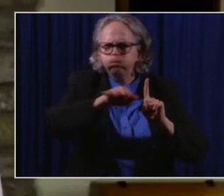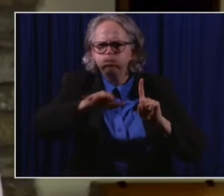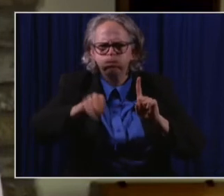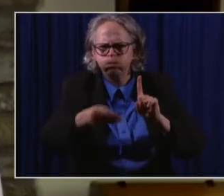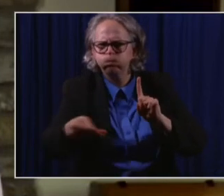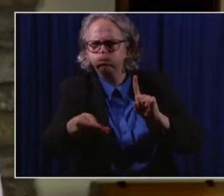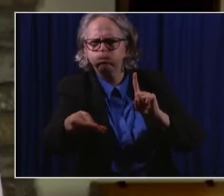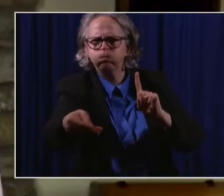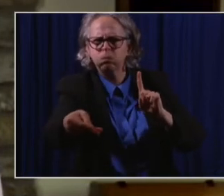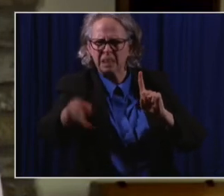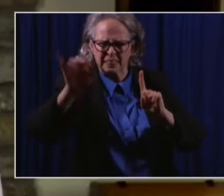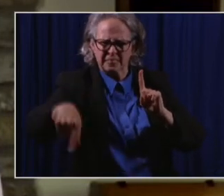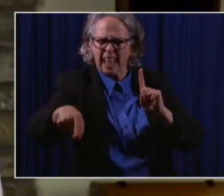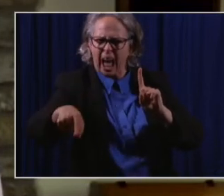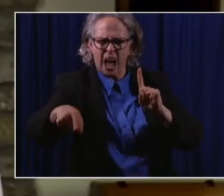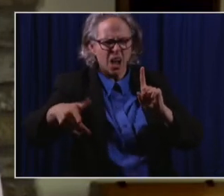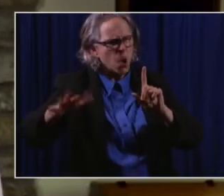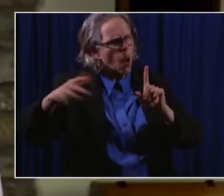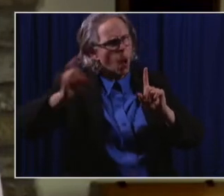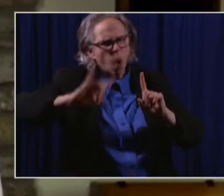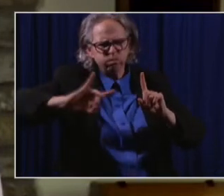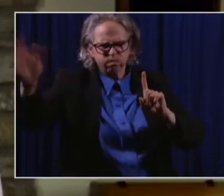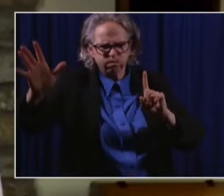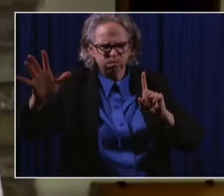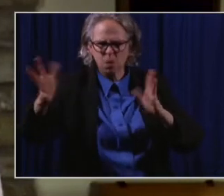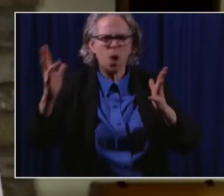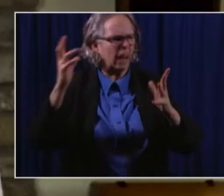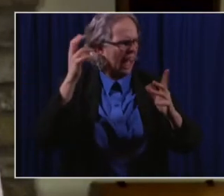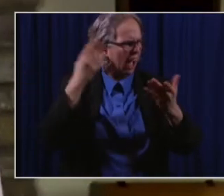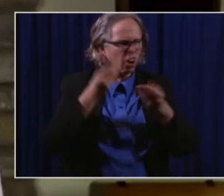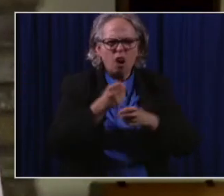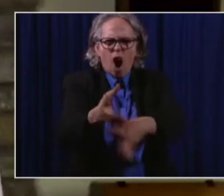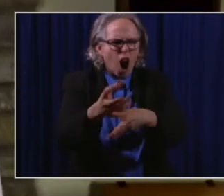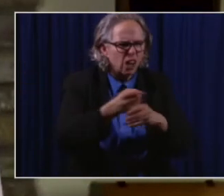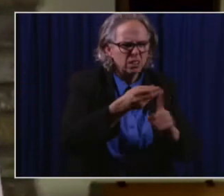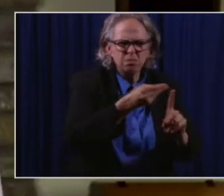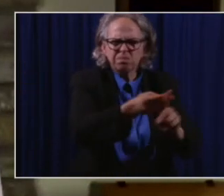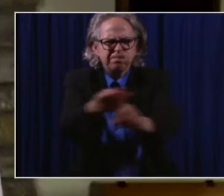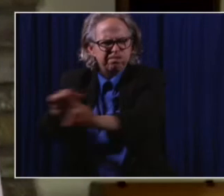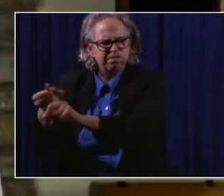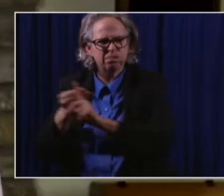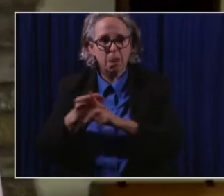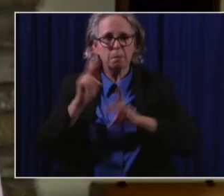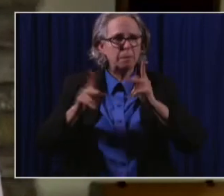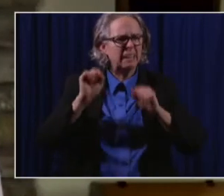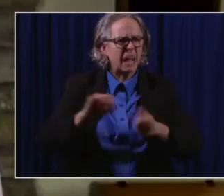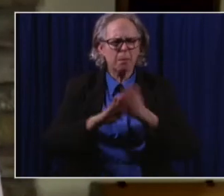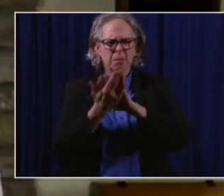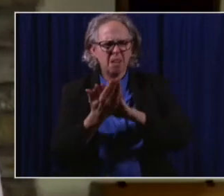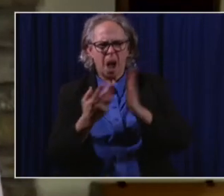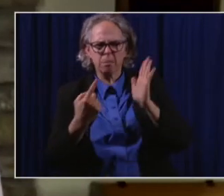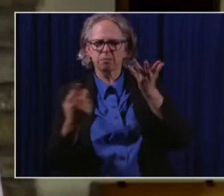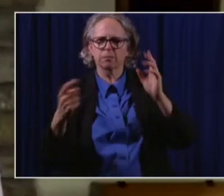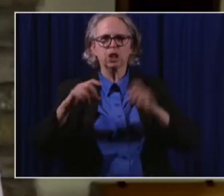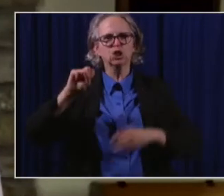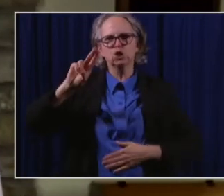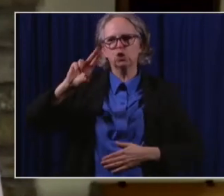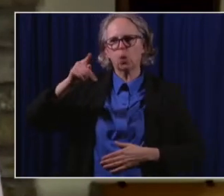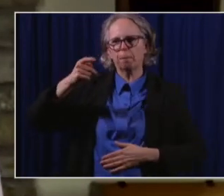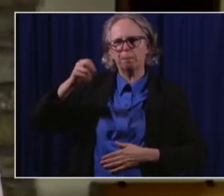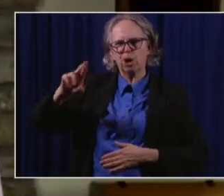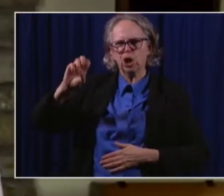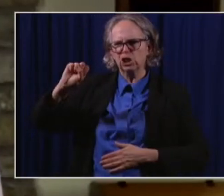Infected people without symptoms might also be super spreaders. I don't know if is that a fair summary, do you think,